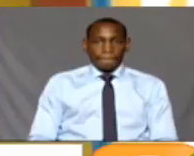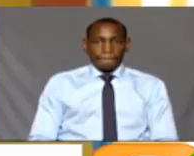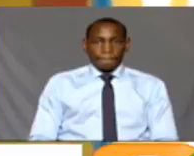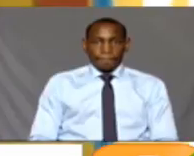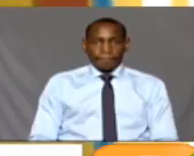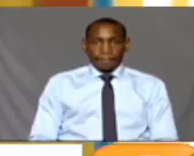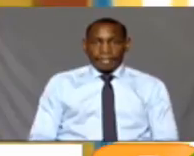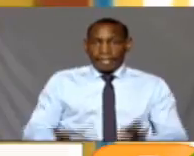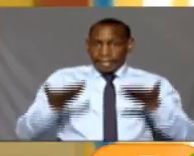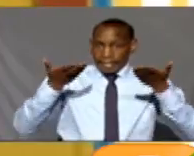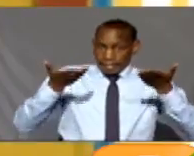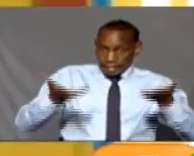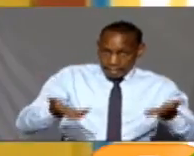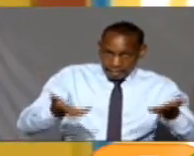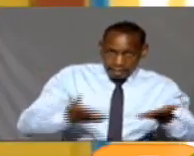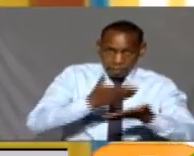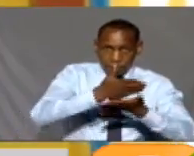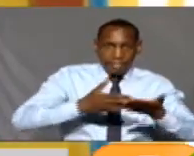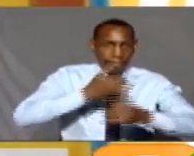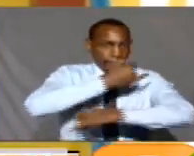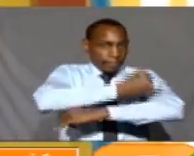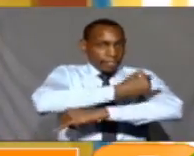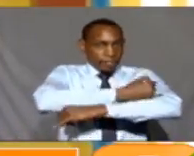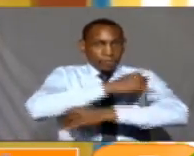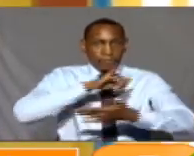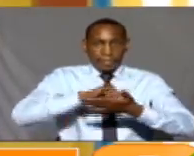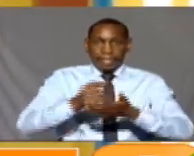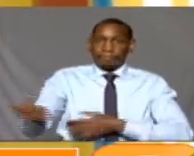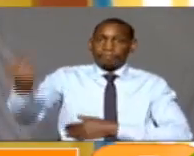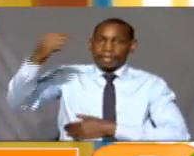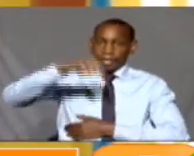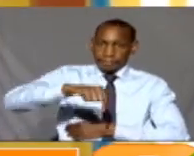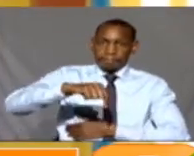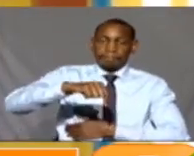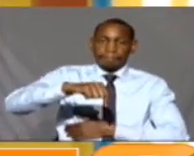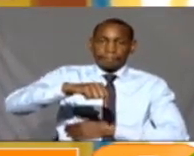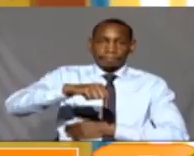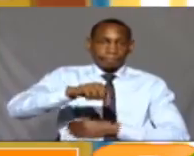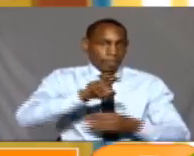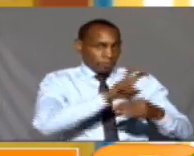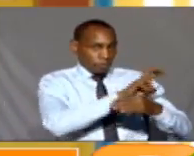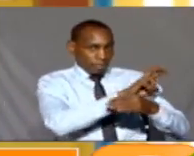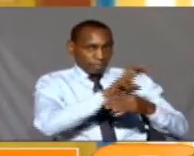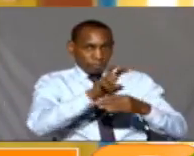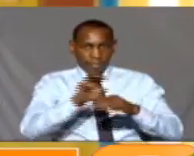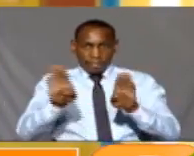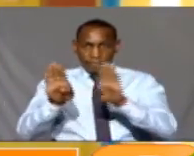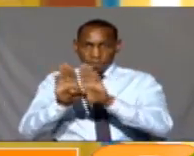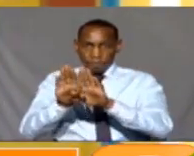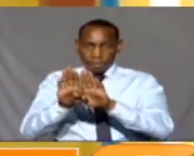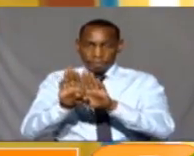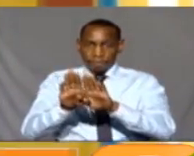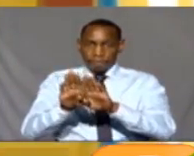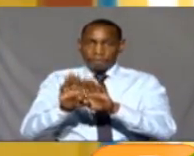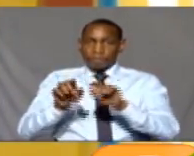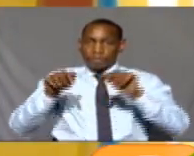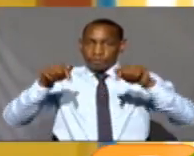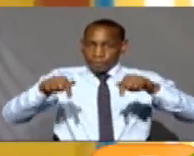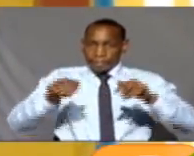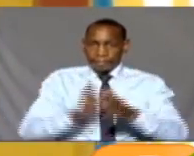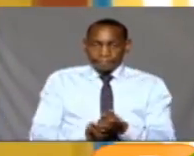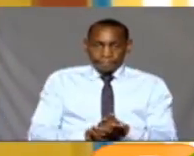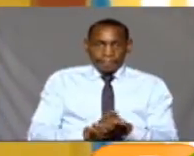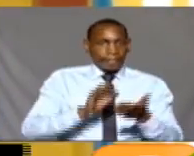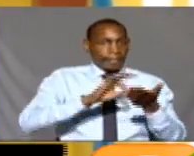Now, some of these institutions that we have come to check and close today have